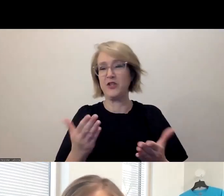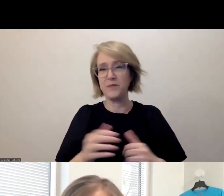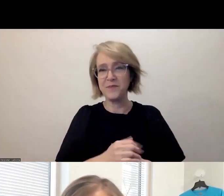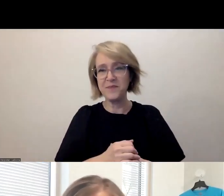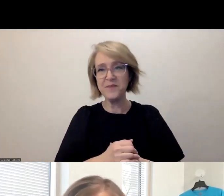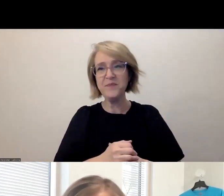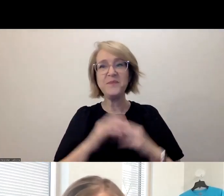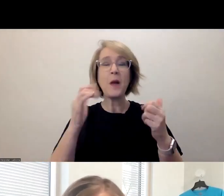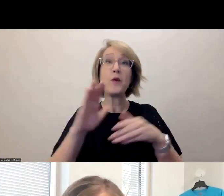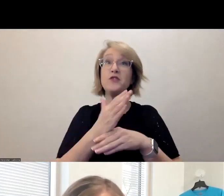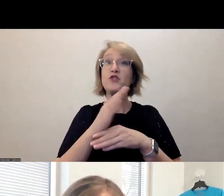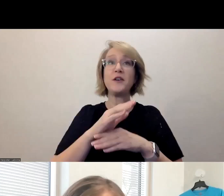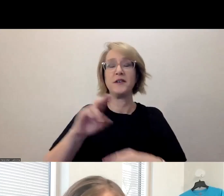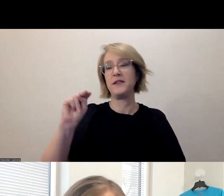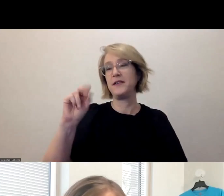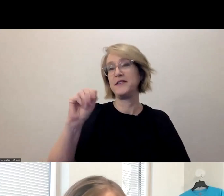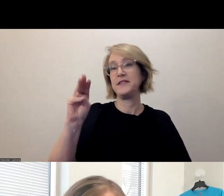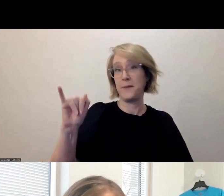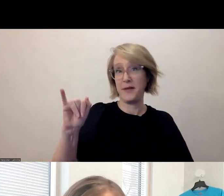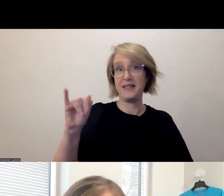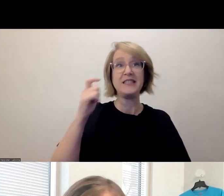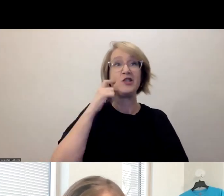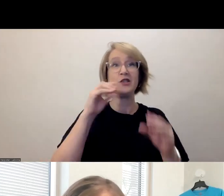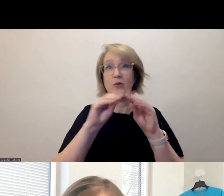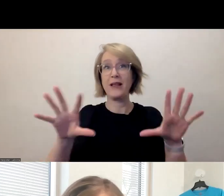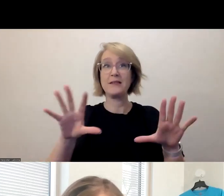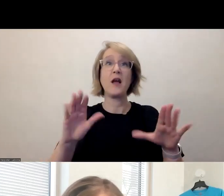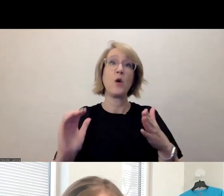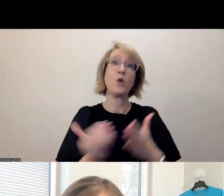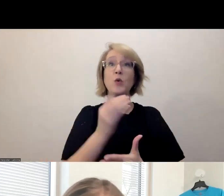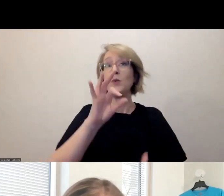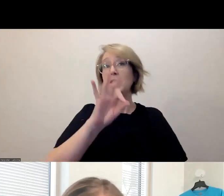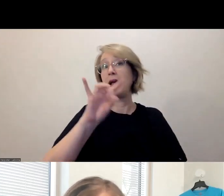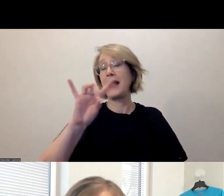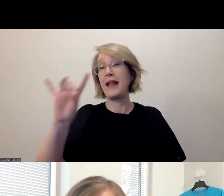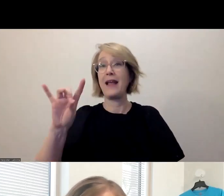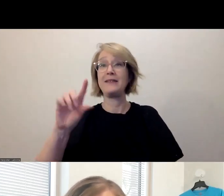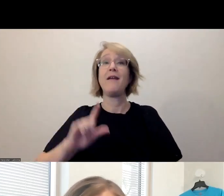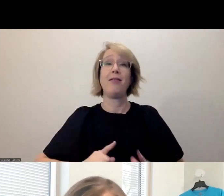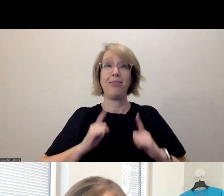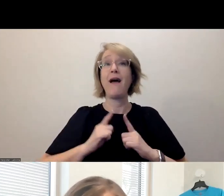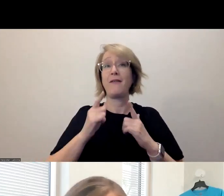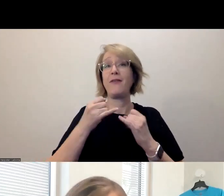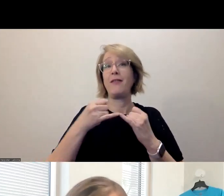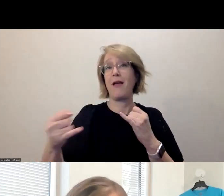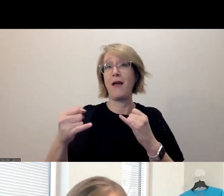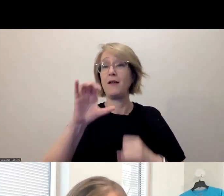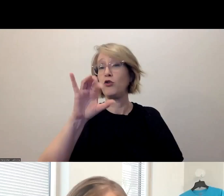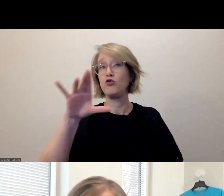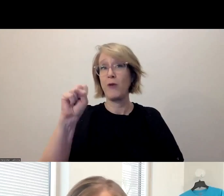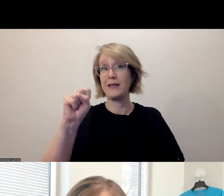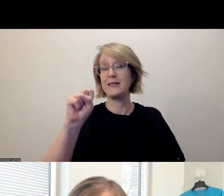to share that NAMI released our new 988 Lifeline and Crisis Response research on Monday, July